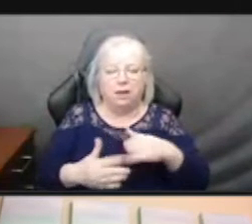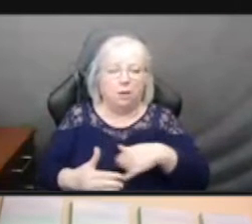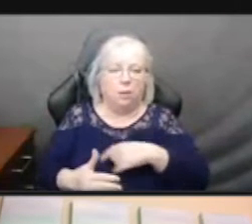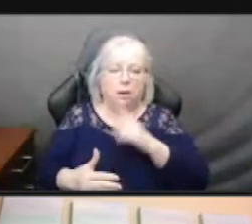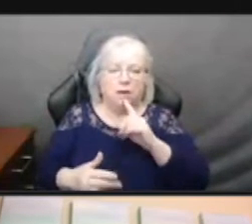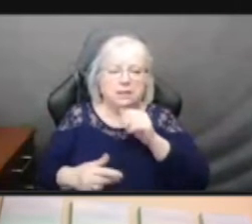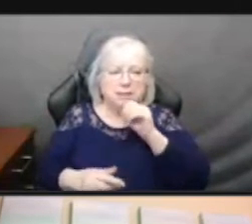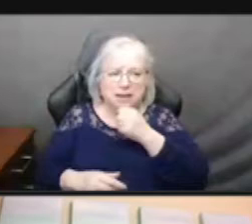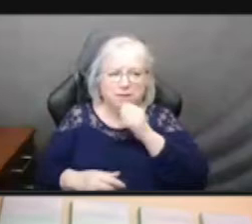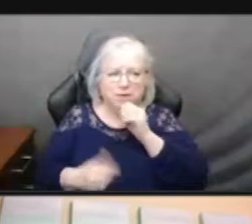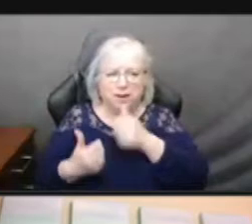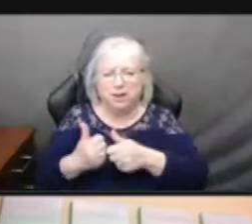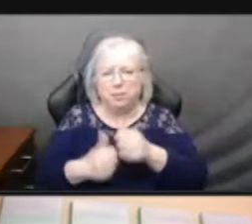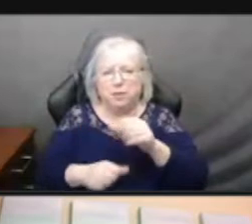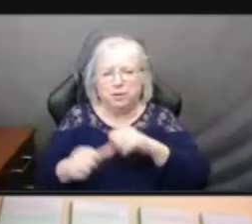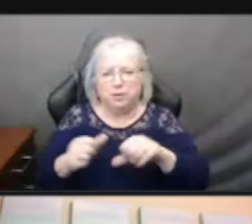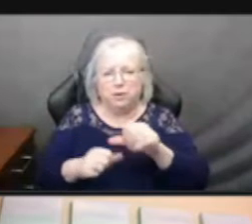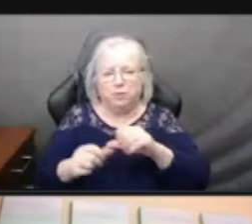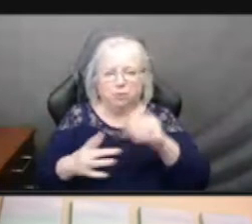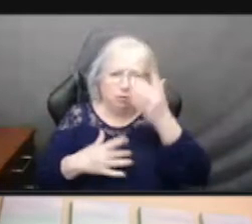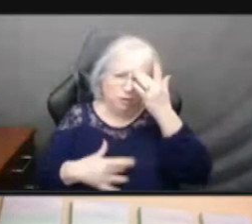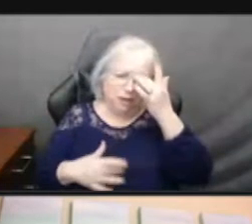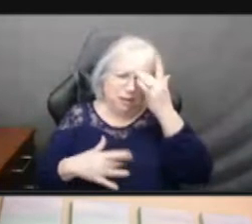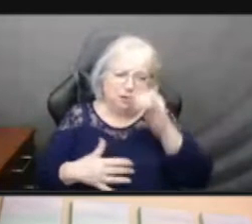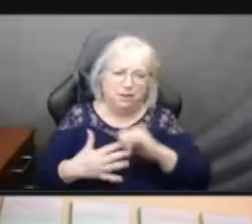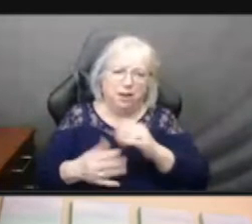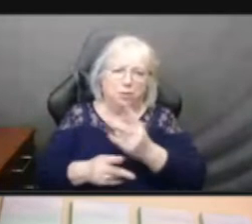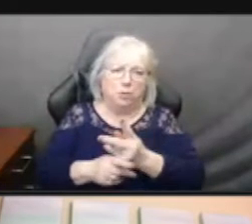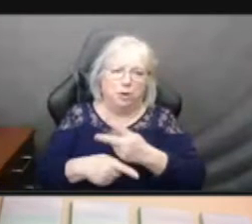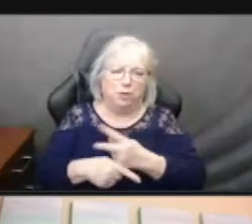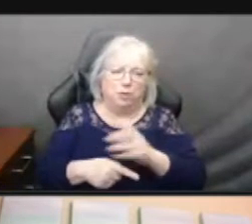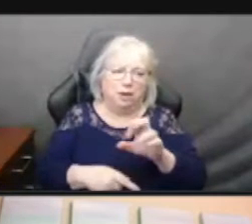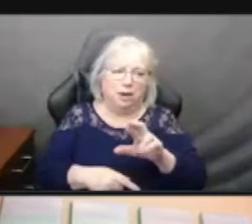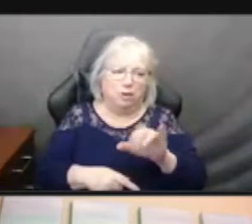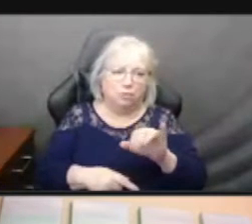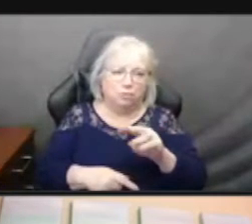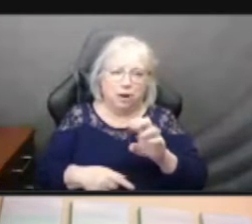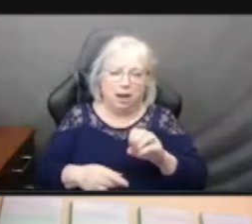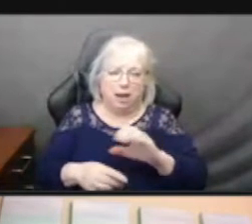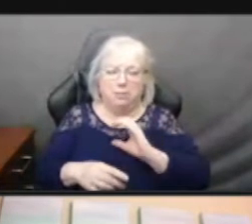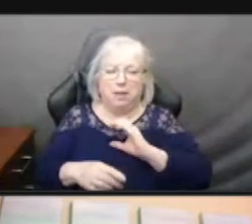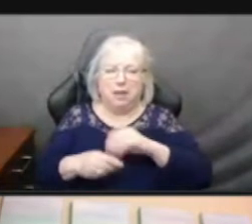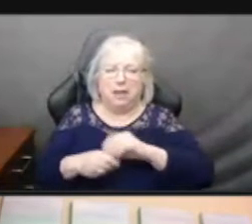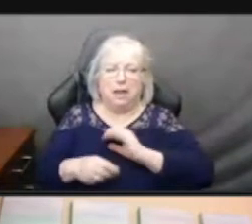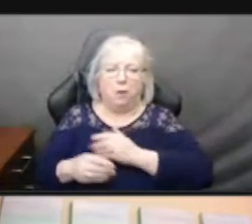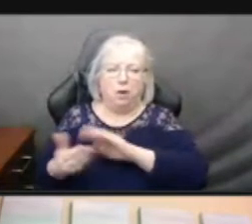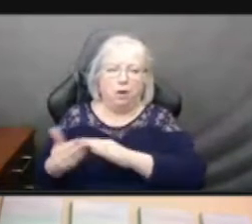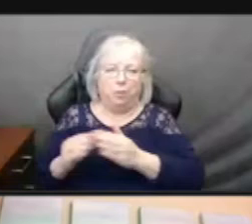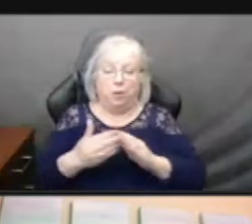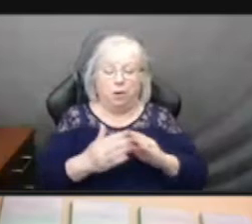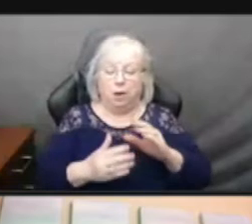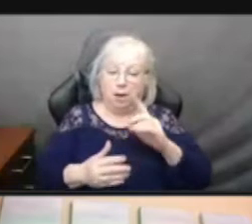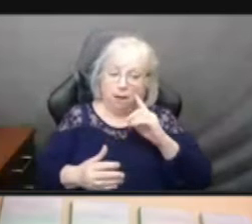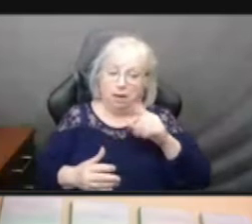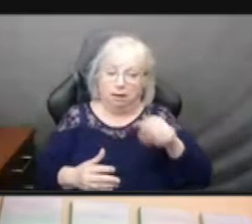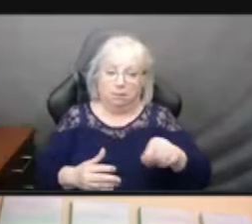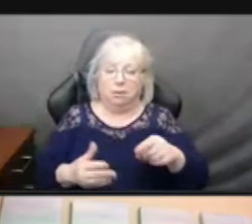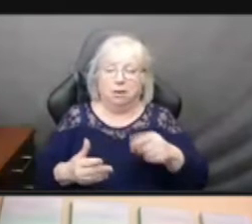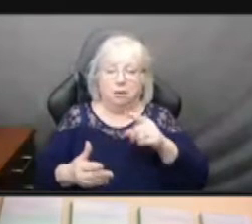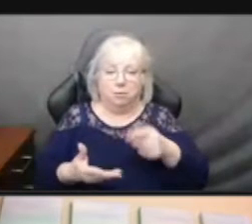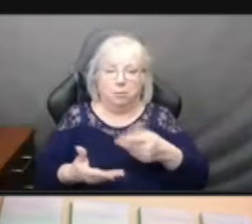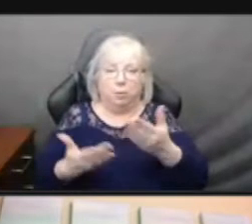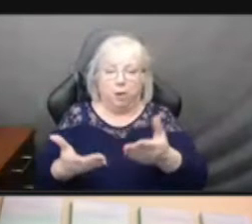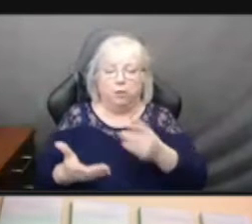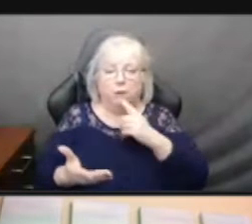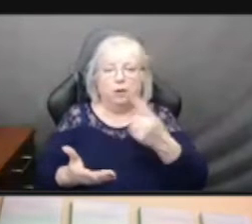the most social ills that are producing the crime in our community. So I think this is one of the ways we can proactively look at